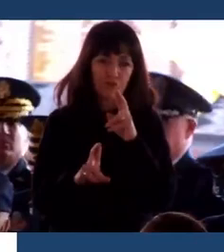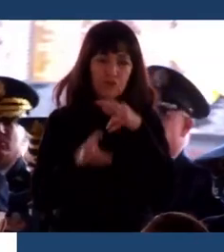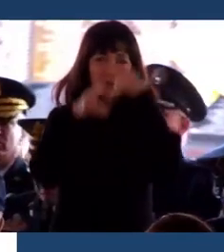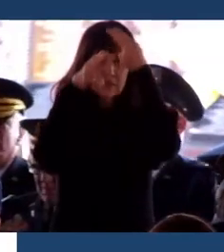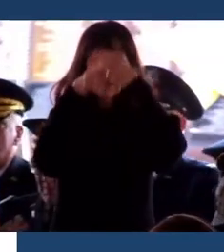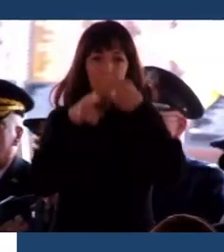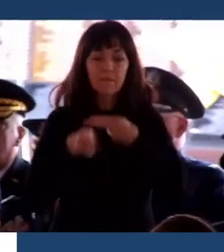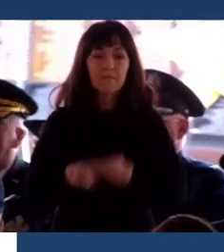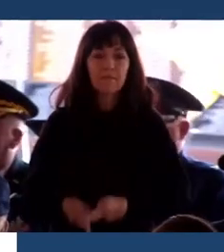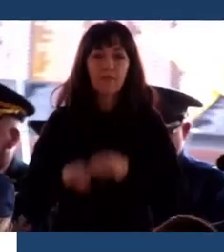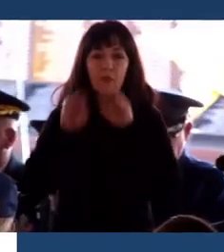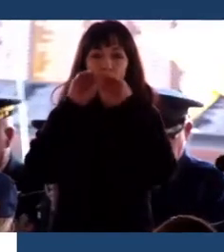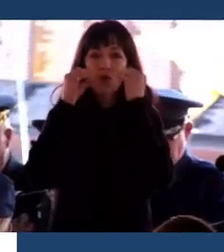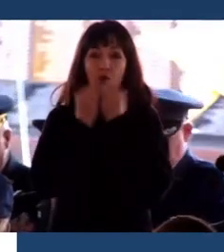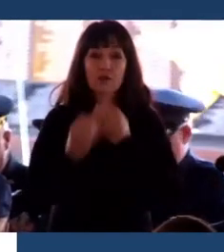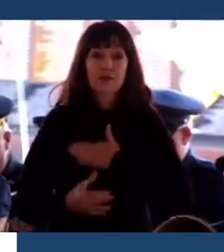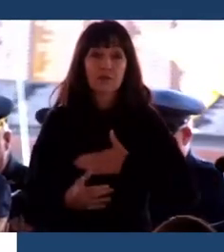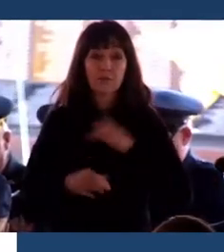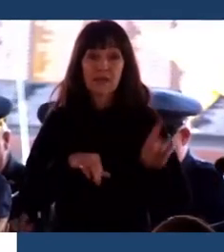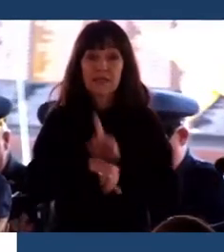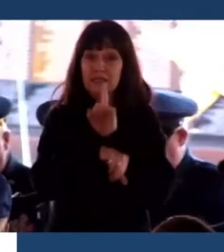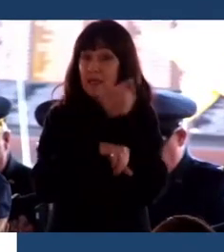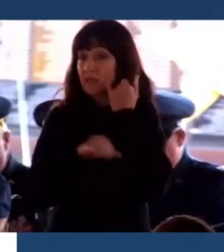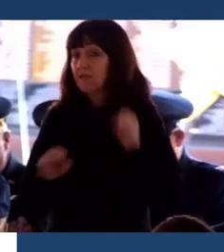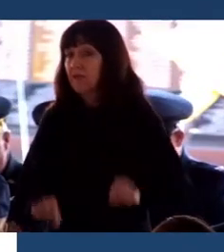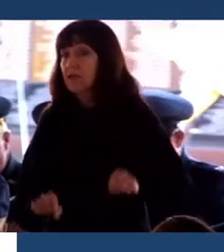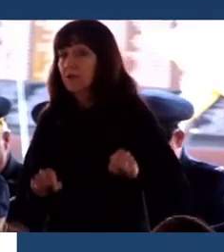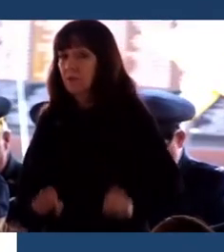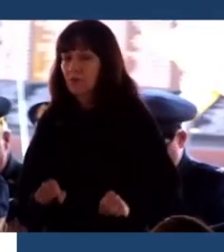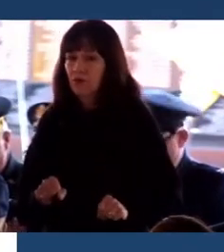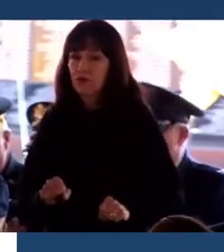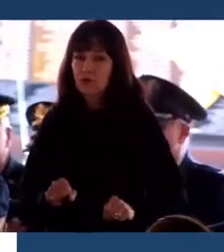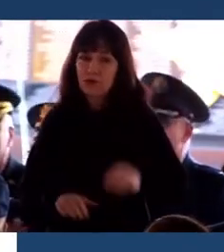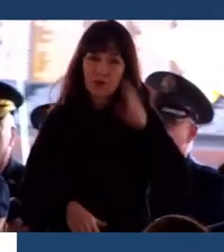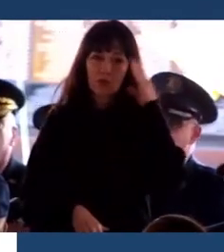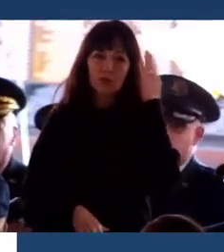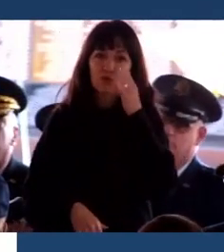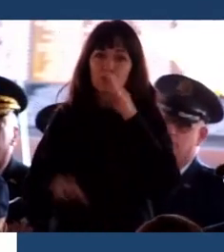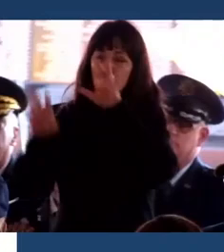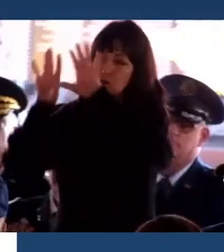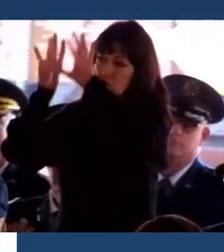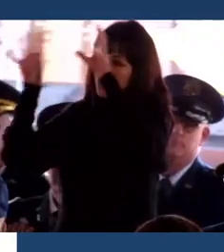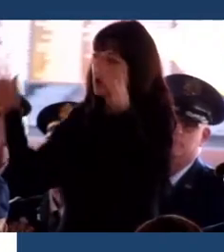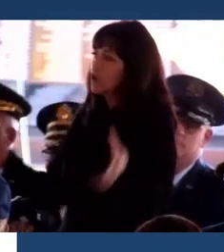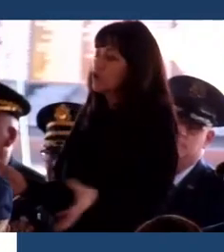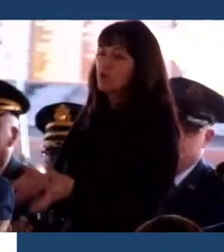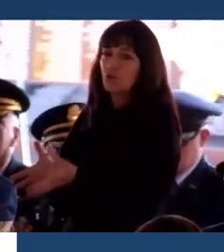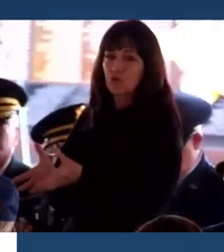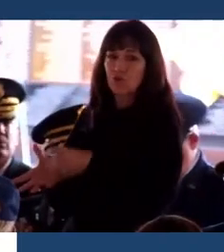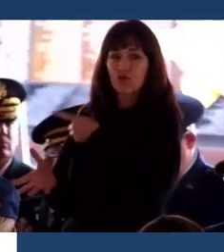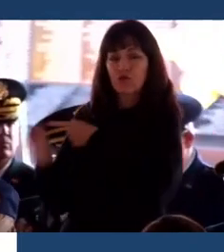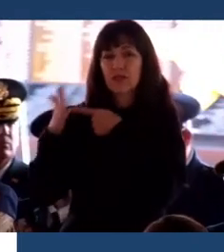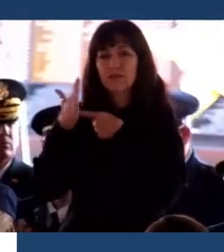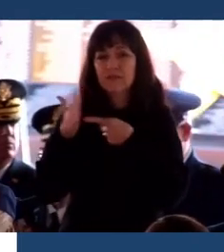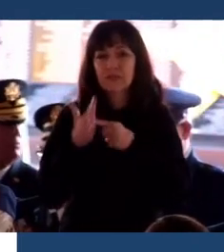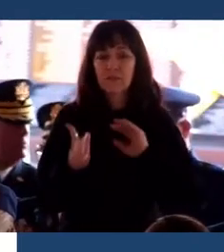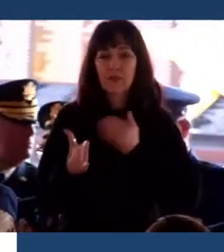of the organizations, please stand, if able, and salute the wreath symbolizing our veterans.